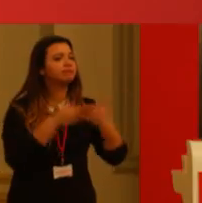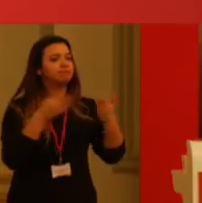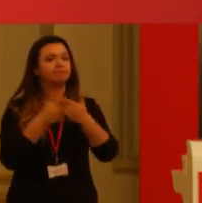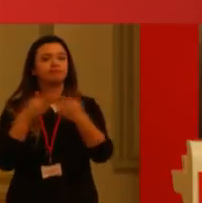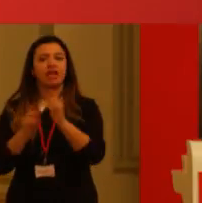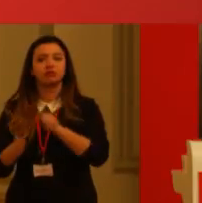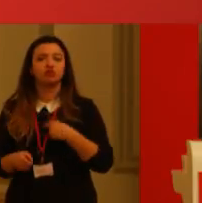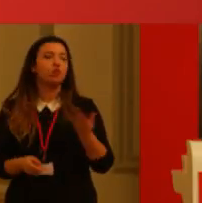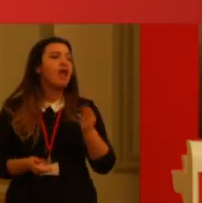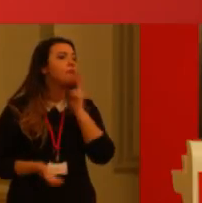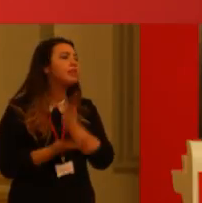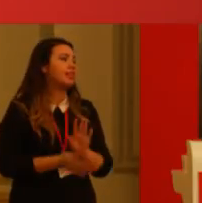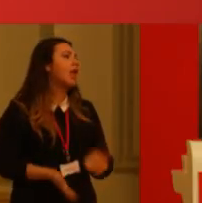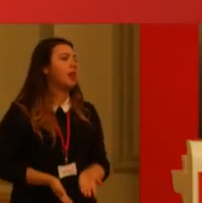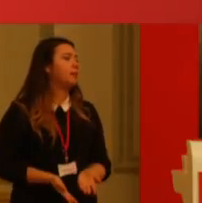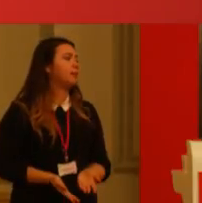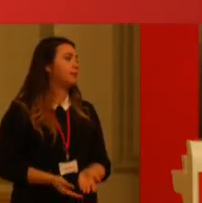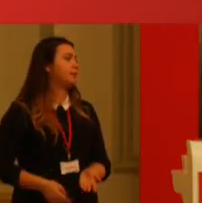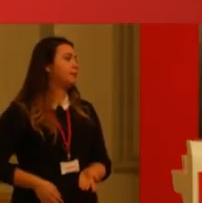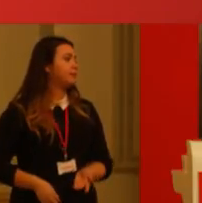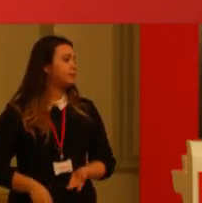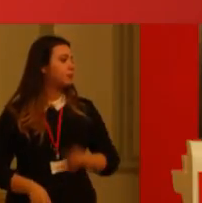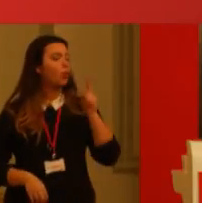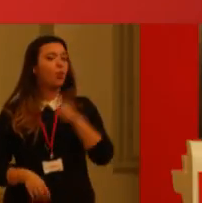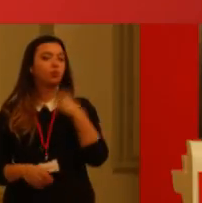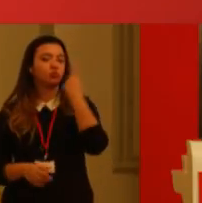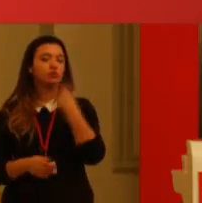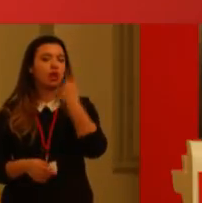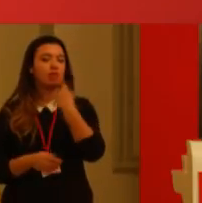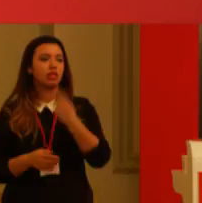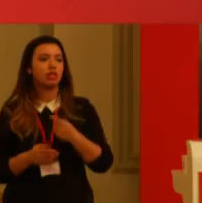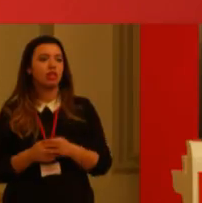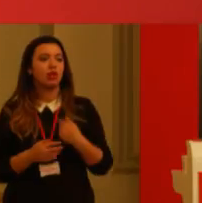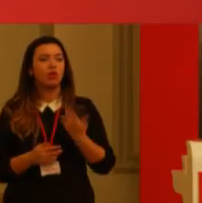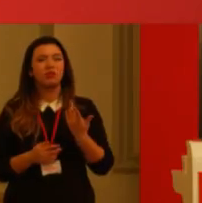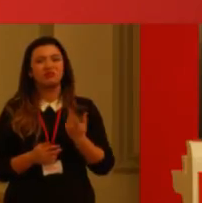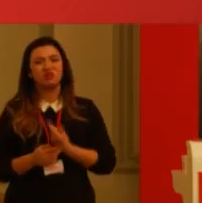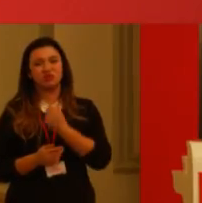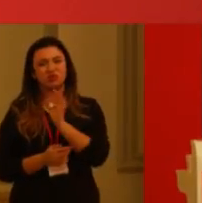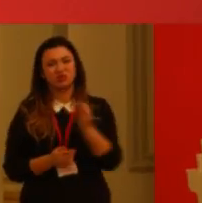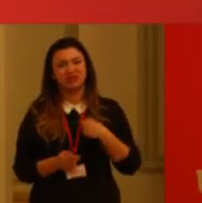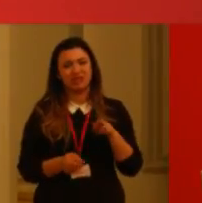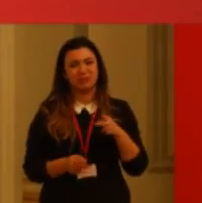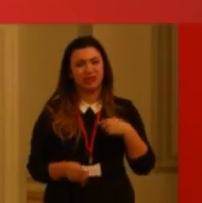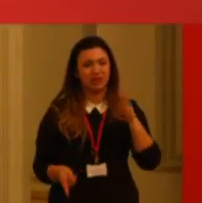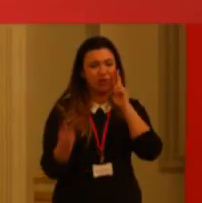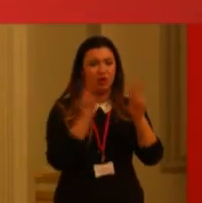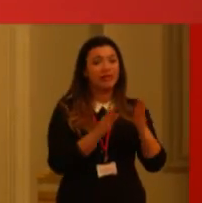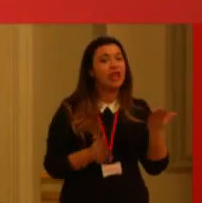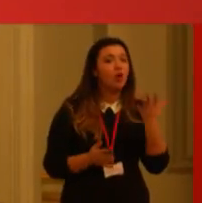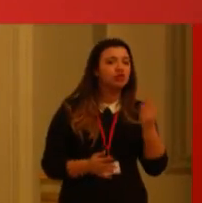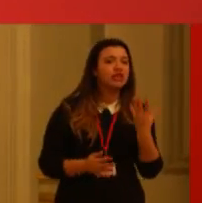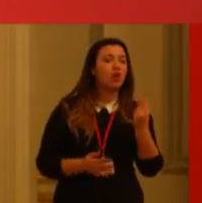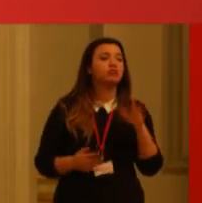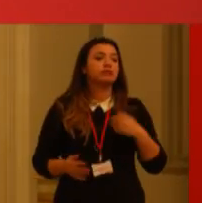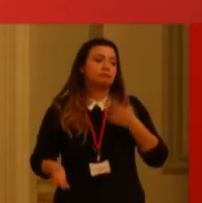53% of the young people? I'm not sure how we may communicate with them or get in touch with them. That's why I say I'm hopeless.